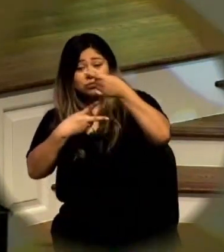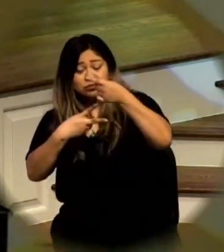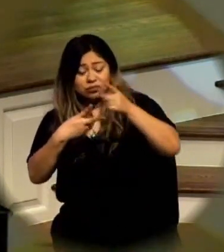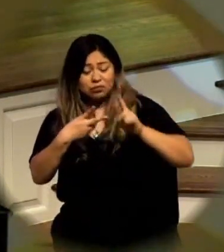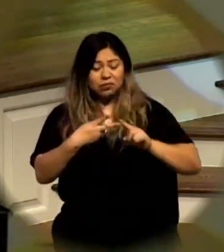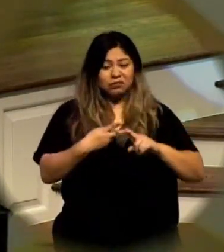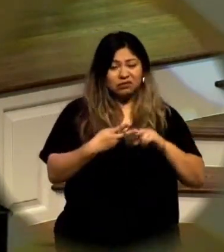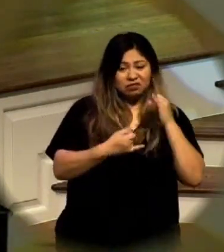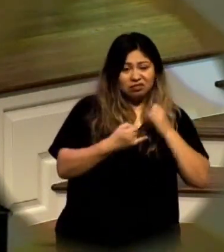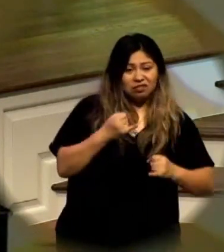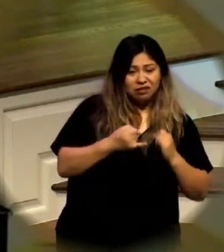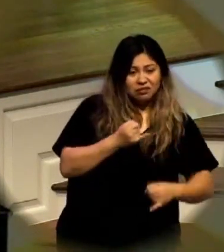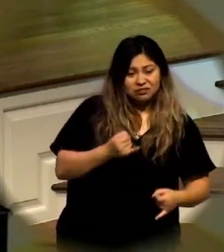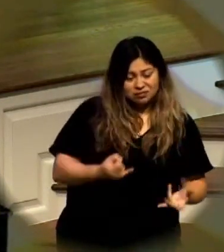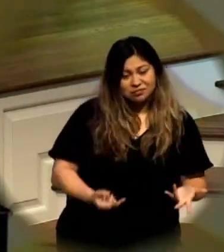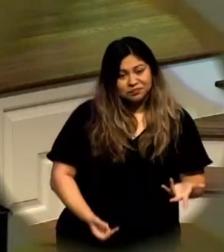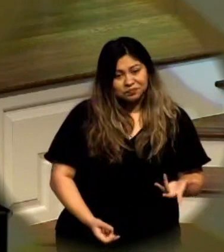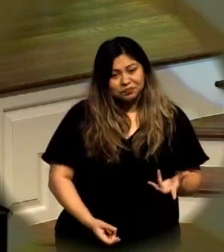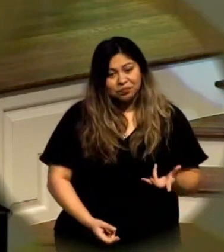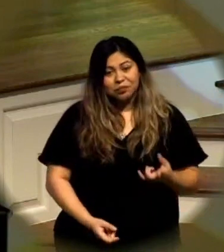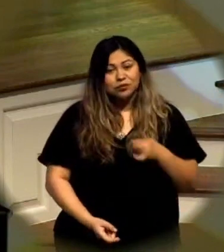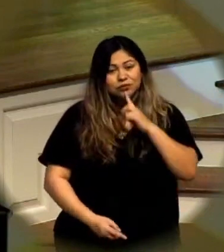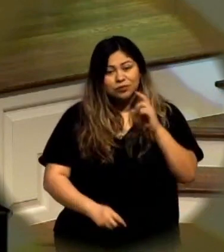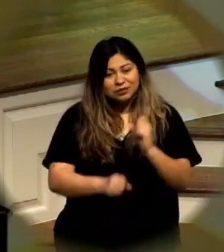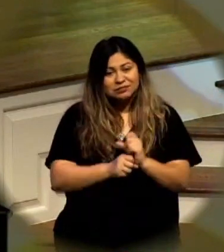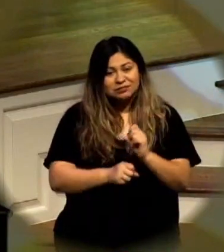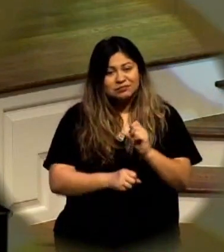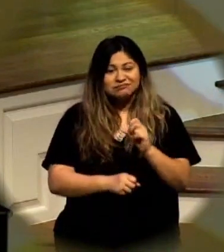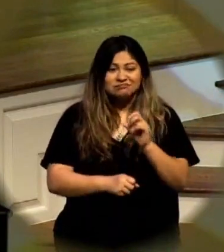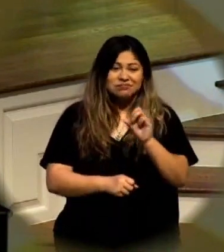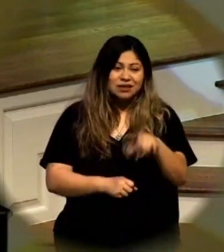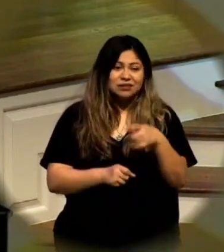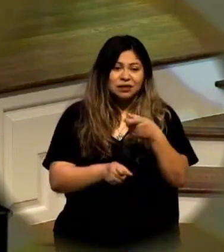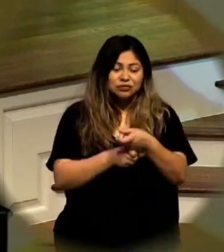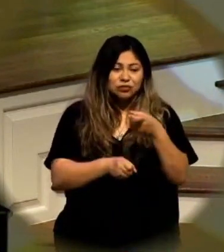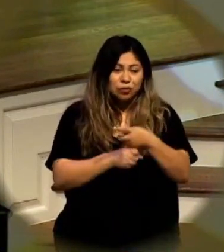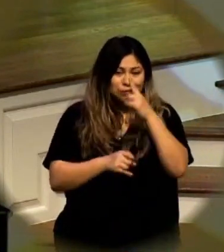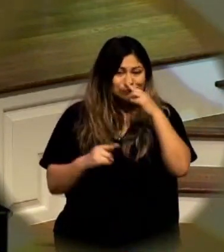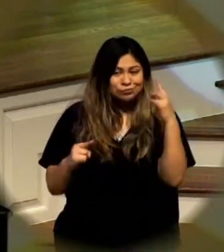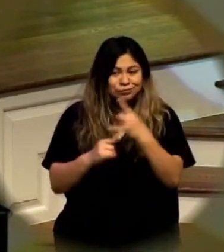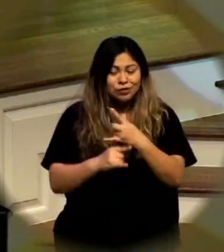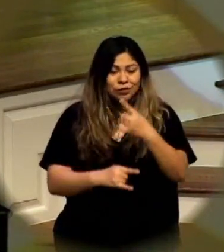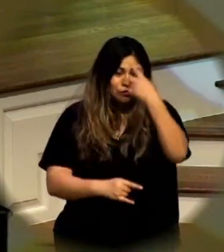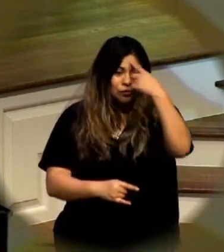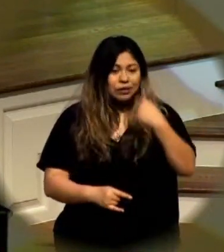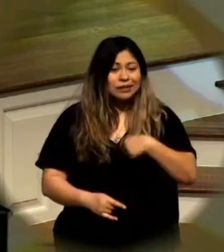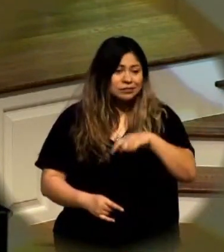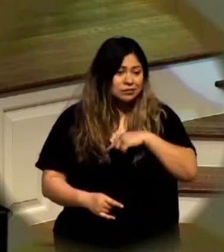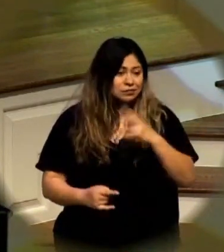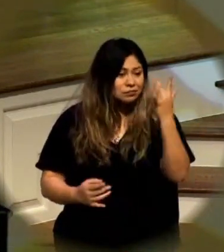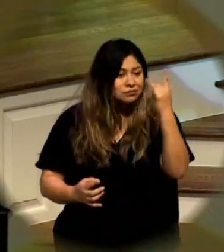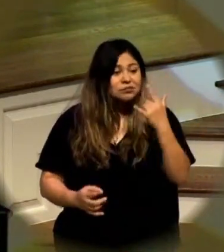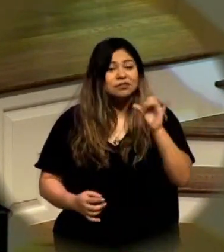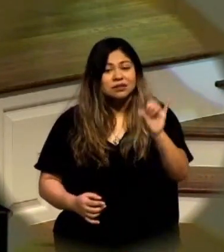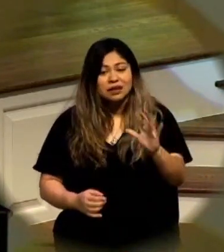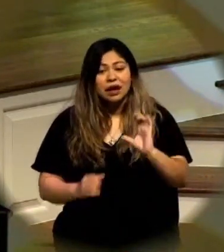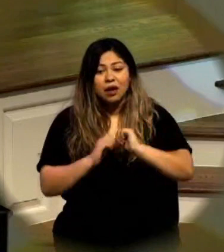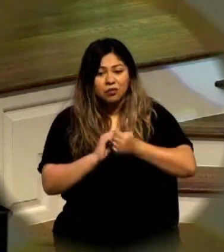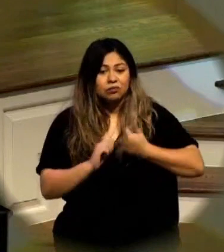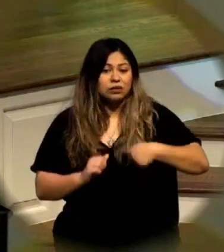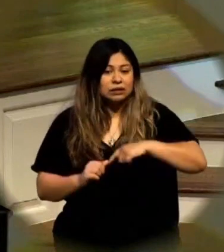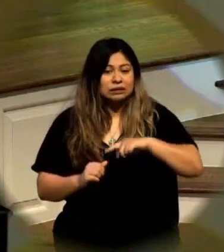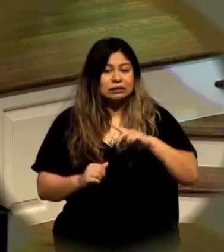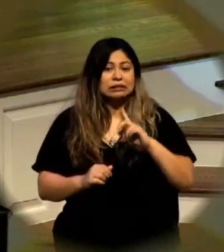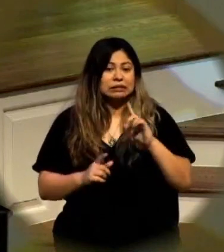motto, and yet the joke is really on us many times, isn't it? Because that is how we live. Desmond Tutu, who